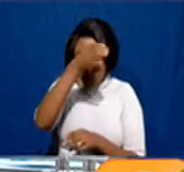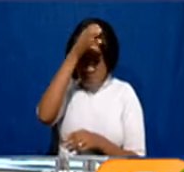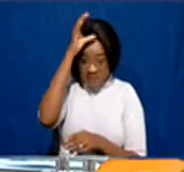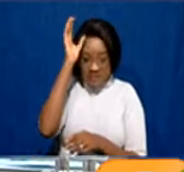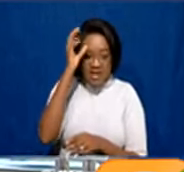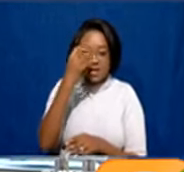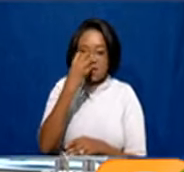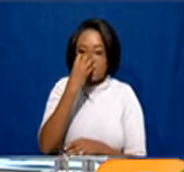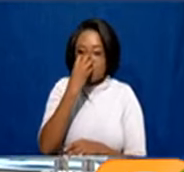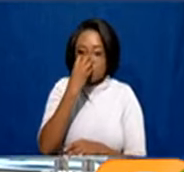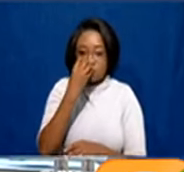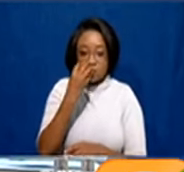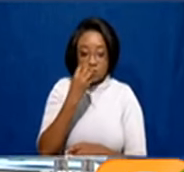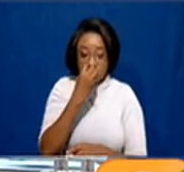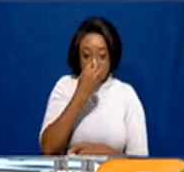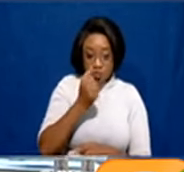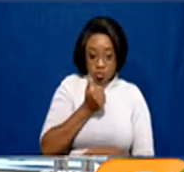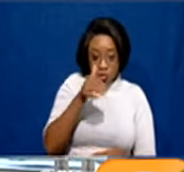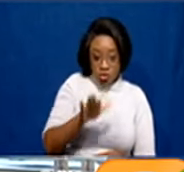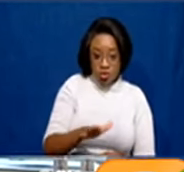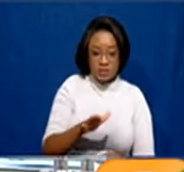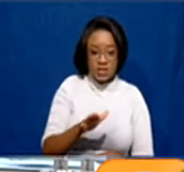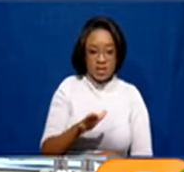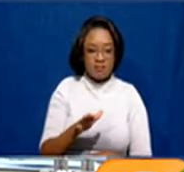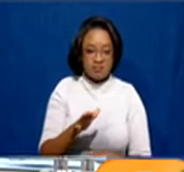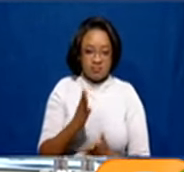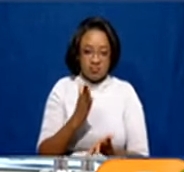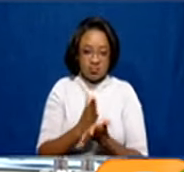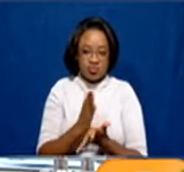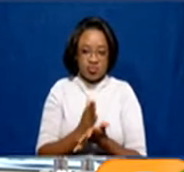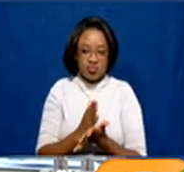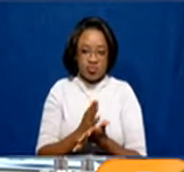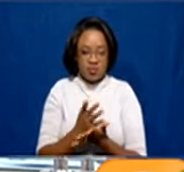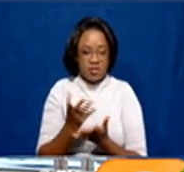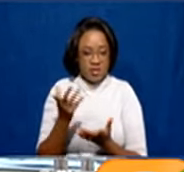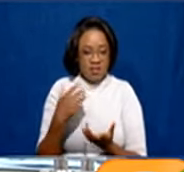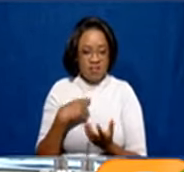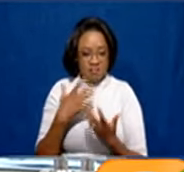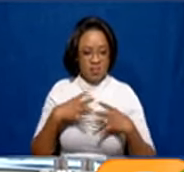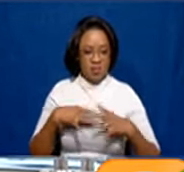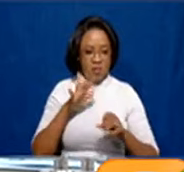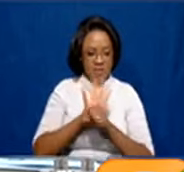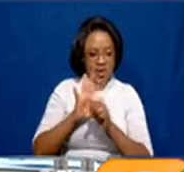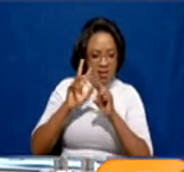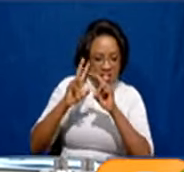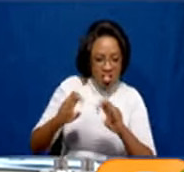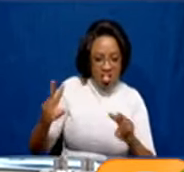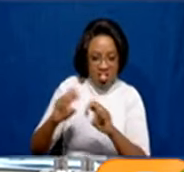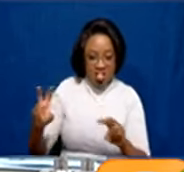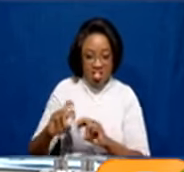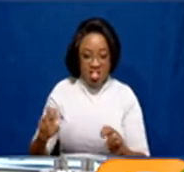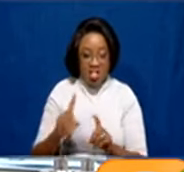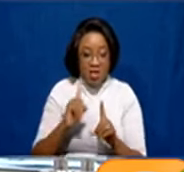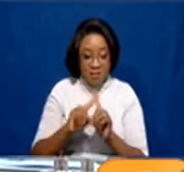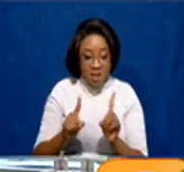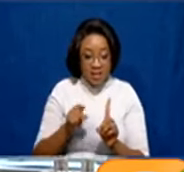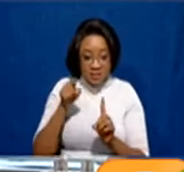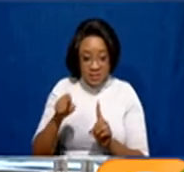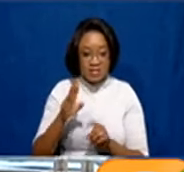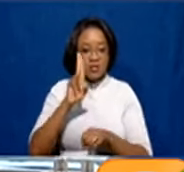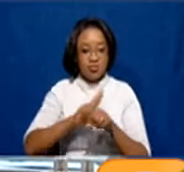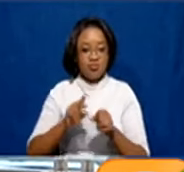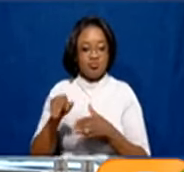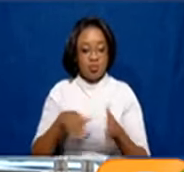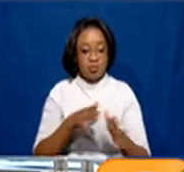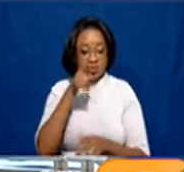being President William Ruto's daughter comes with some pretty heavy scrutiny. Well, she is, however, using the limelight to